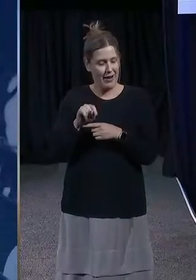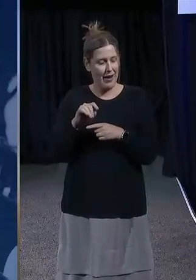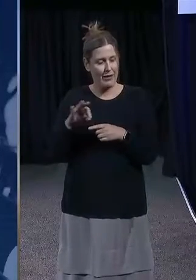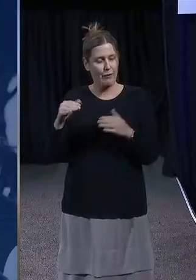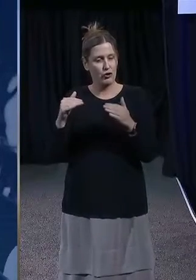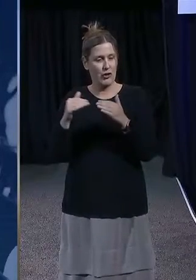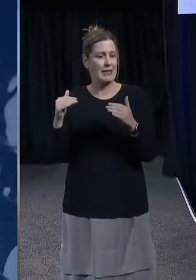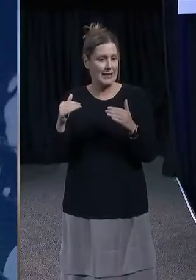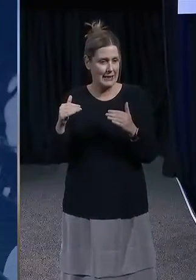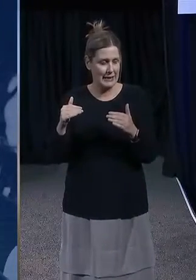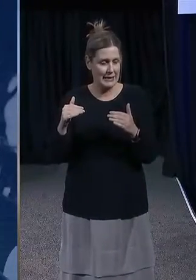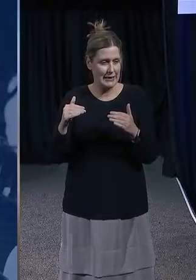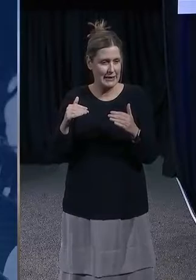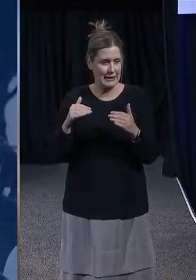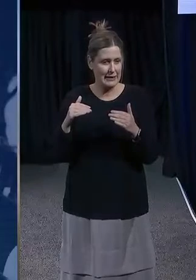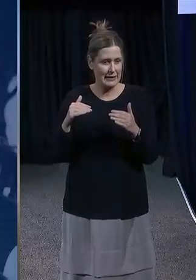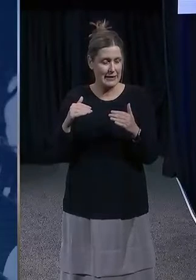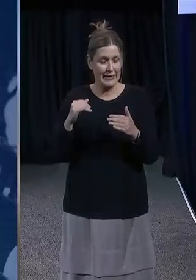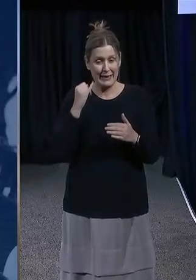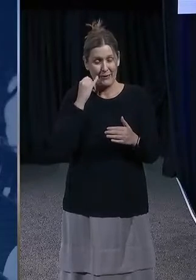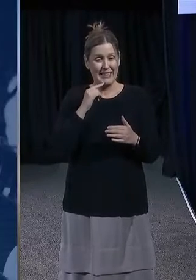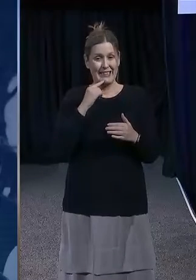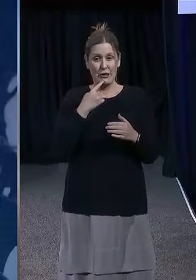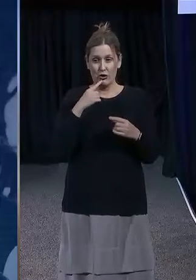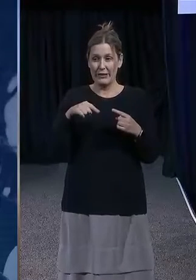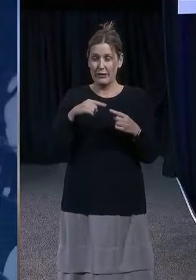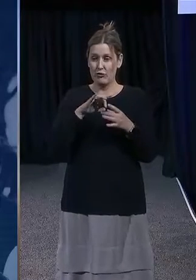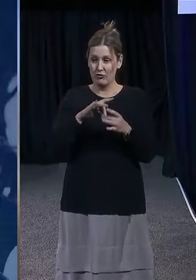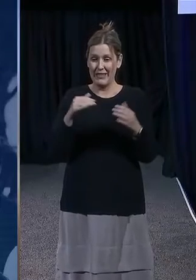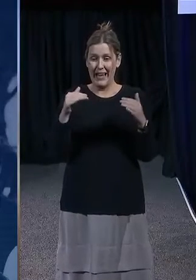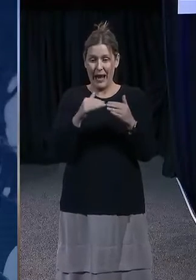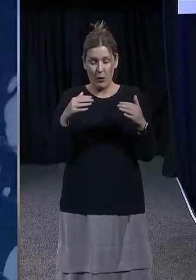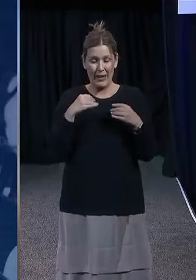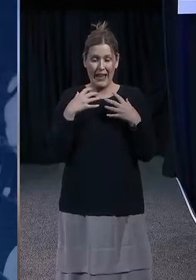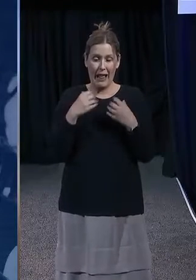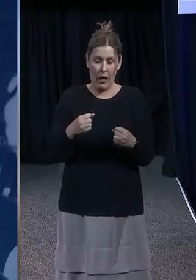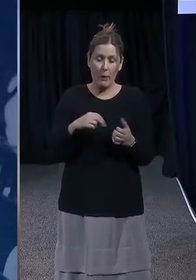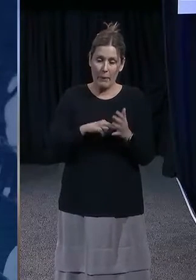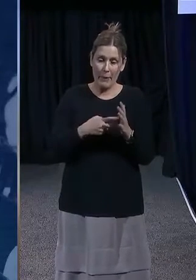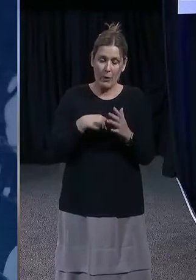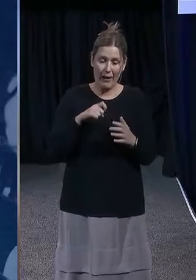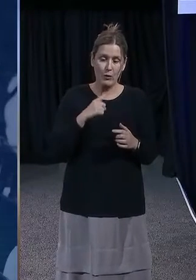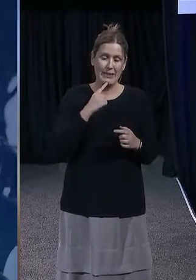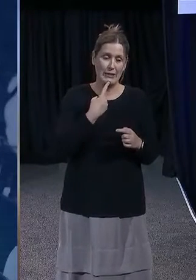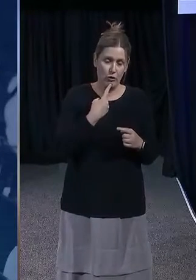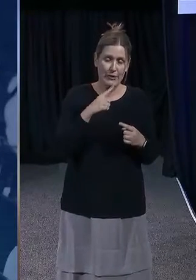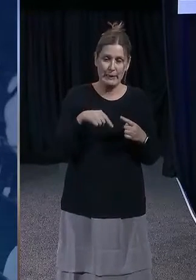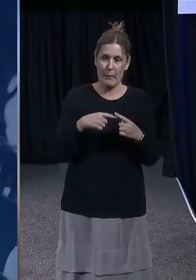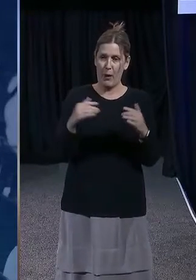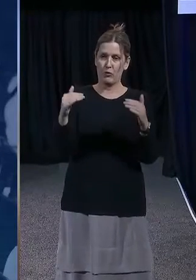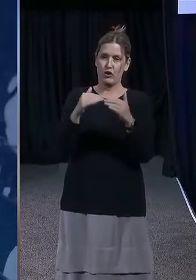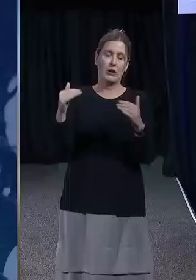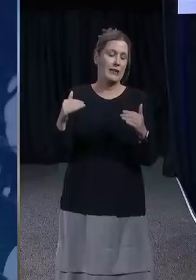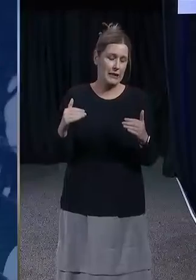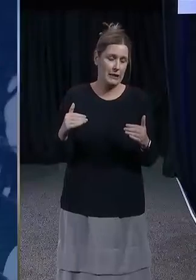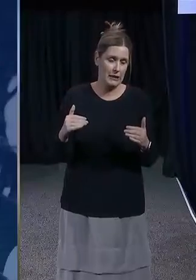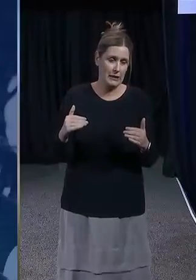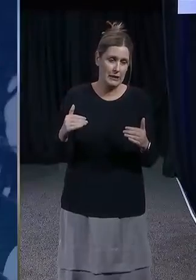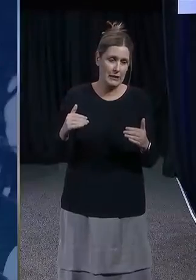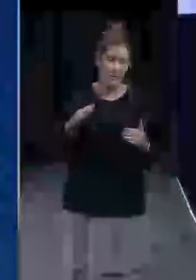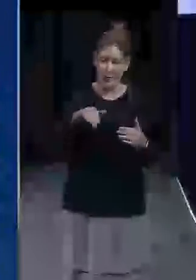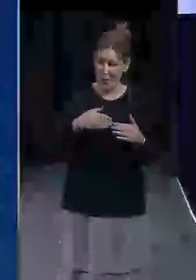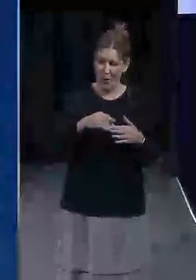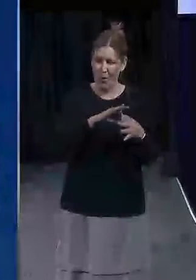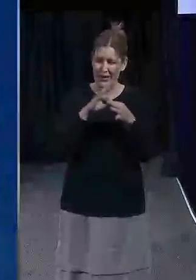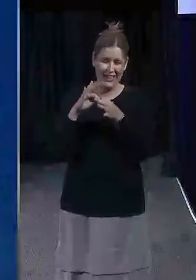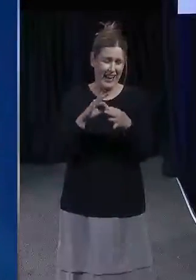are serious about equity in health, we must be serious about justice. These are all